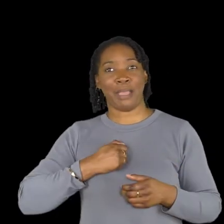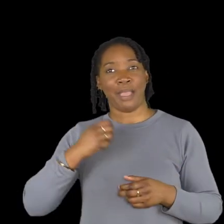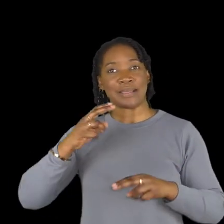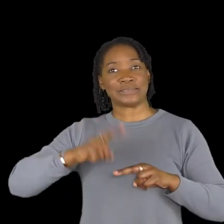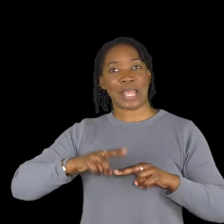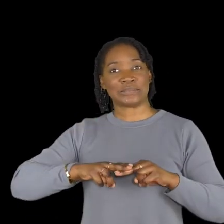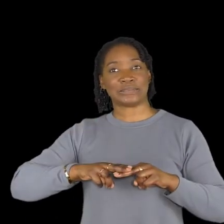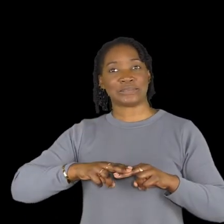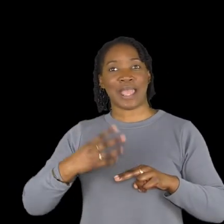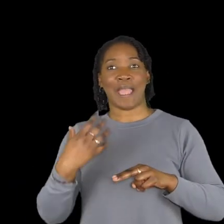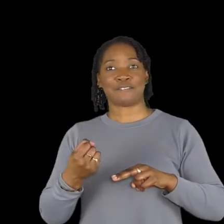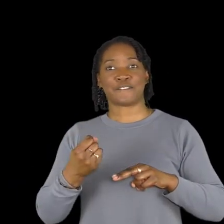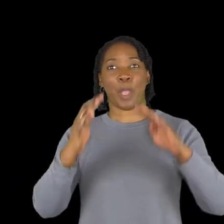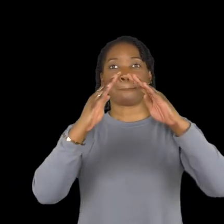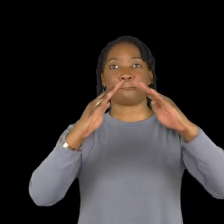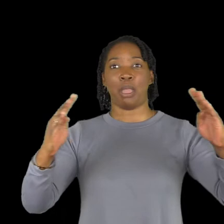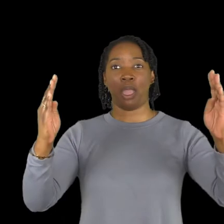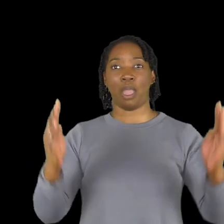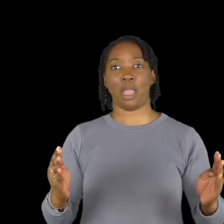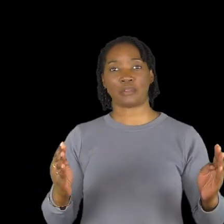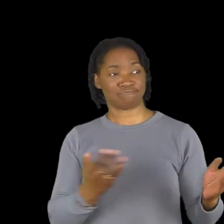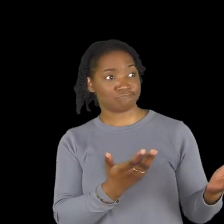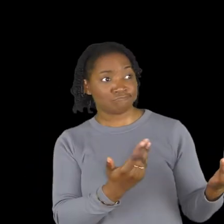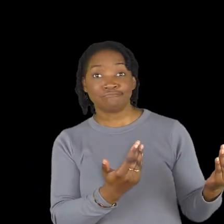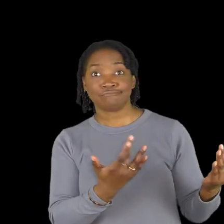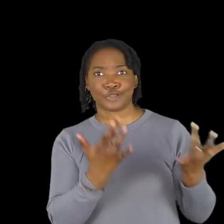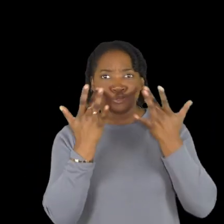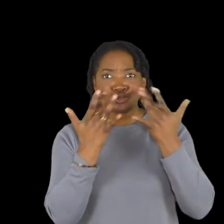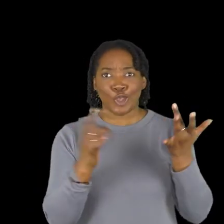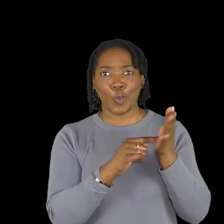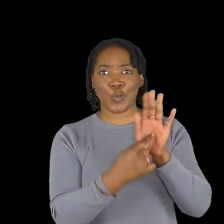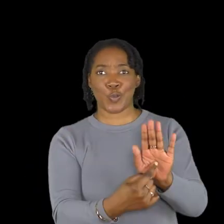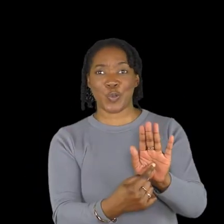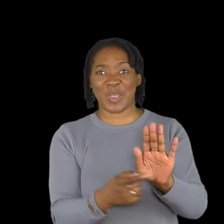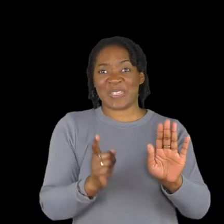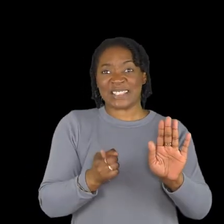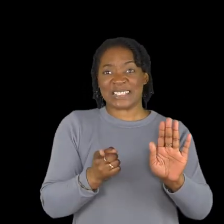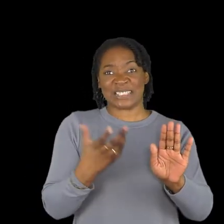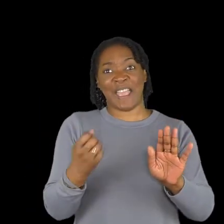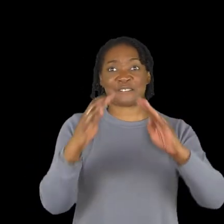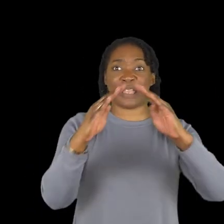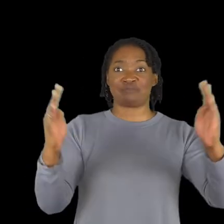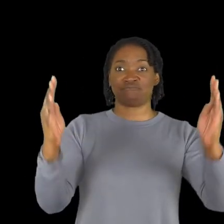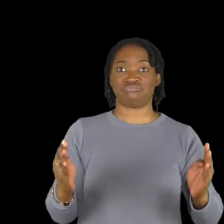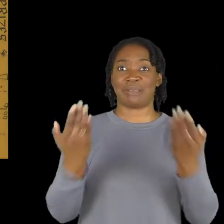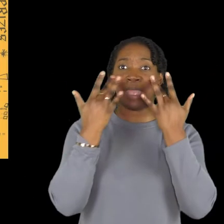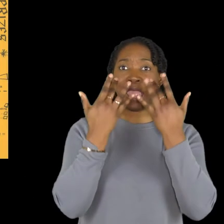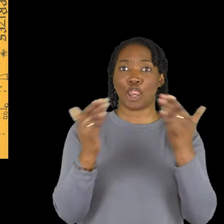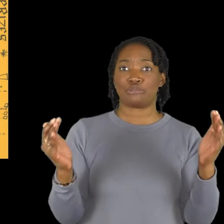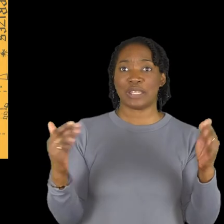my dad has a barn, let's put on a show. And that was basically it. We had a gallery, let's hang some